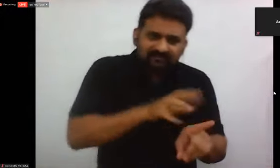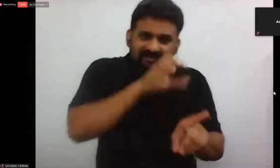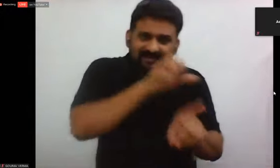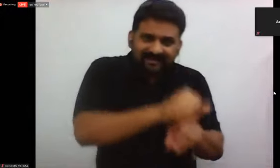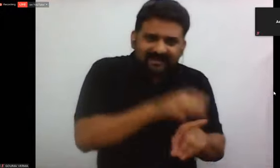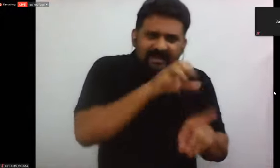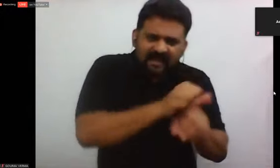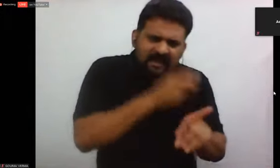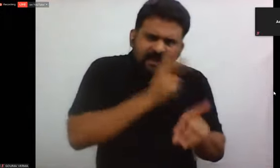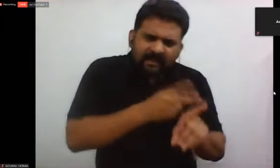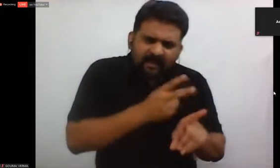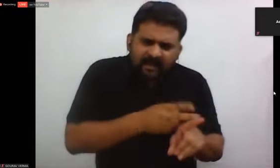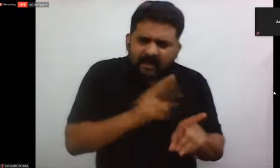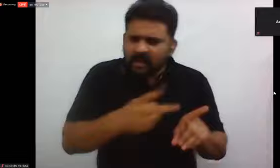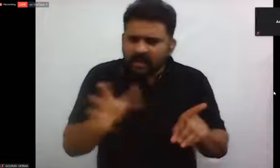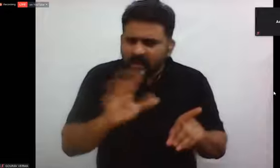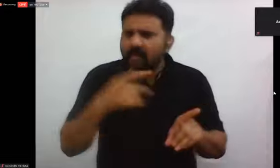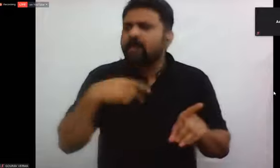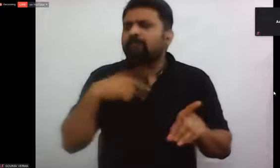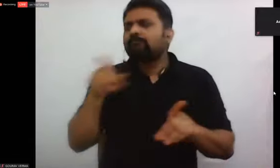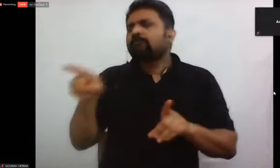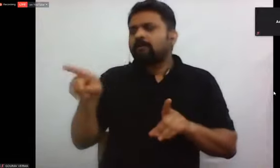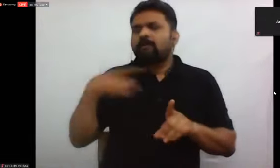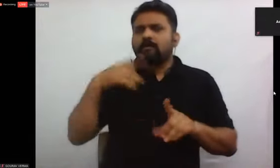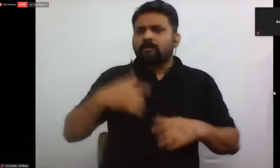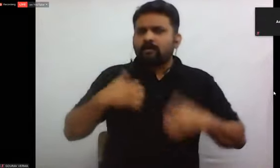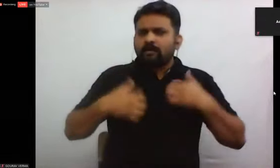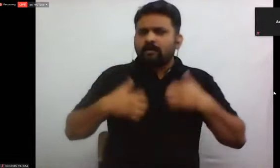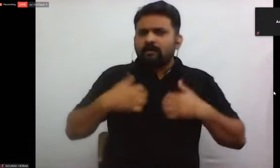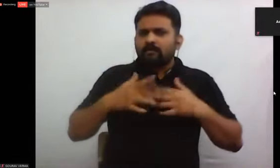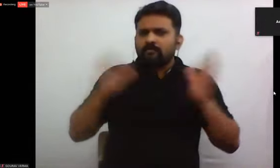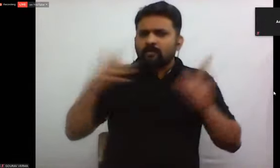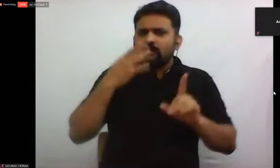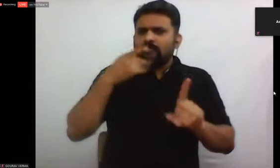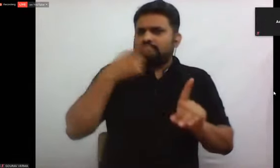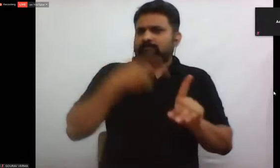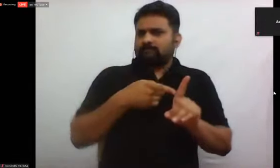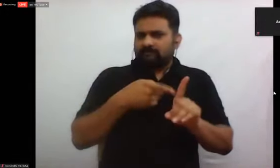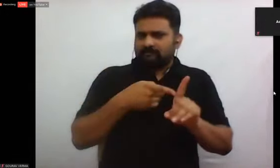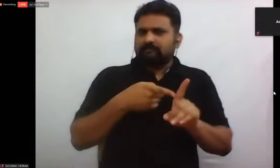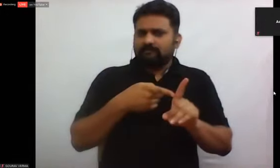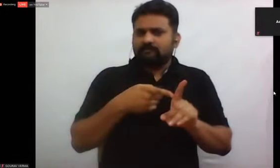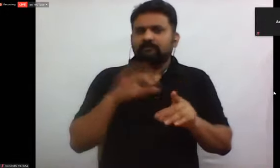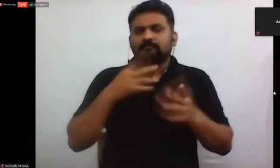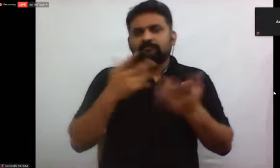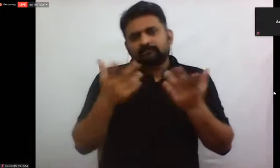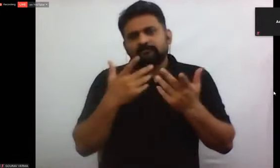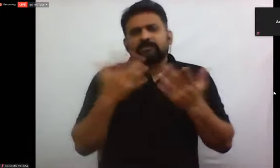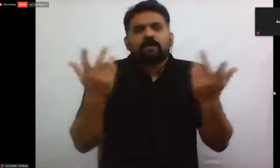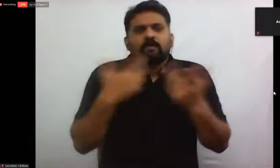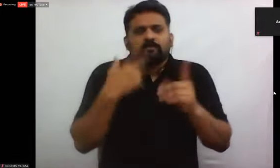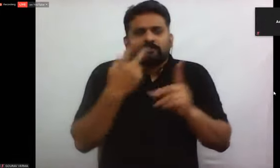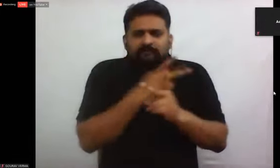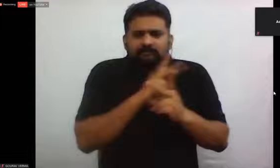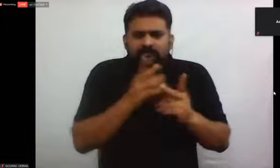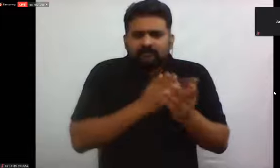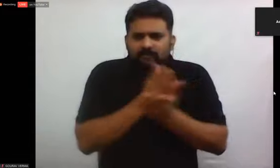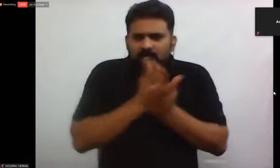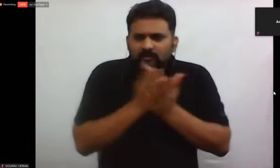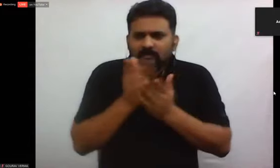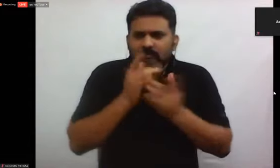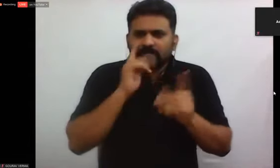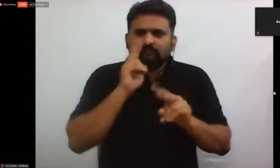to understand that the child shows preference to that particular color. So this is how we can find out what